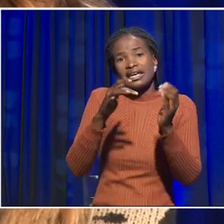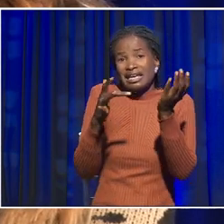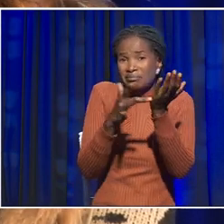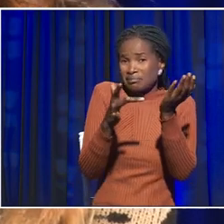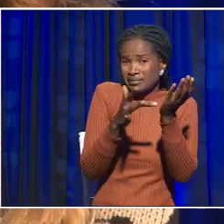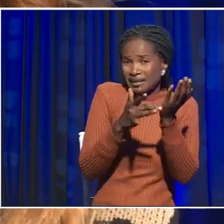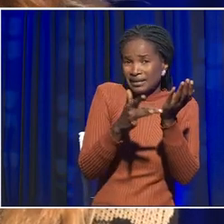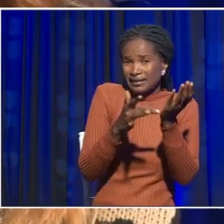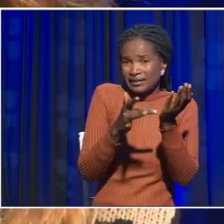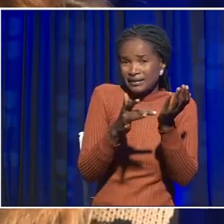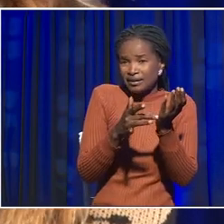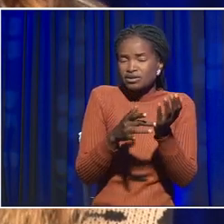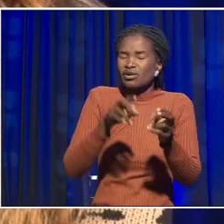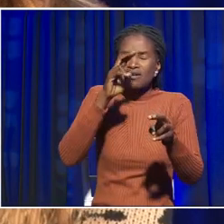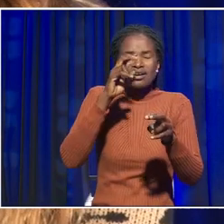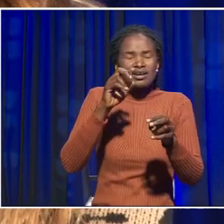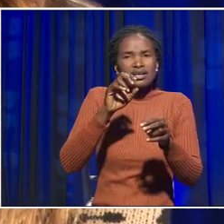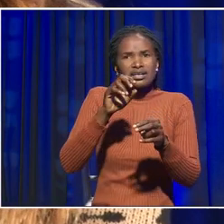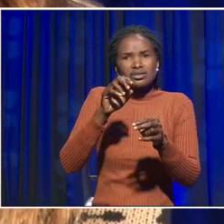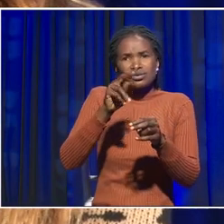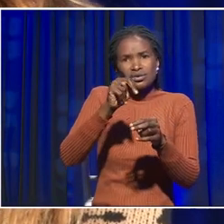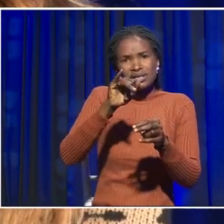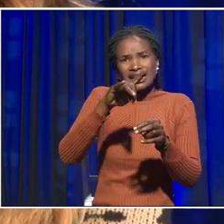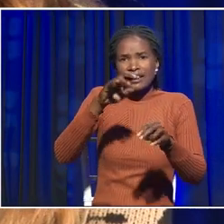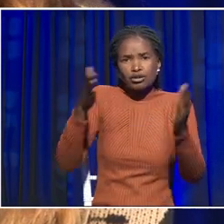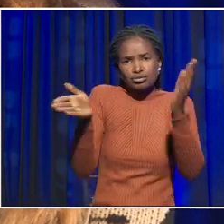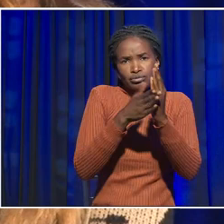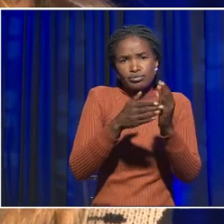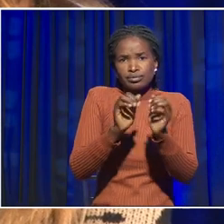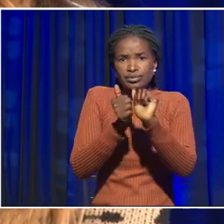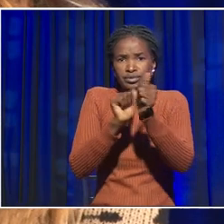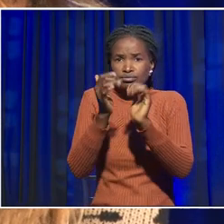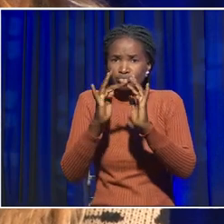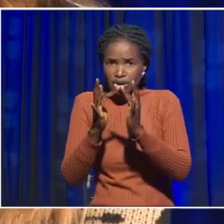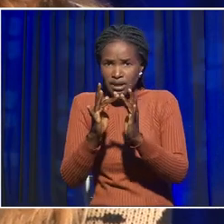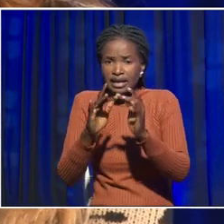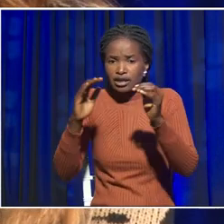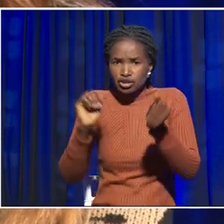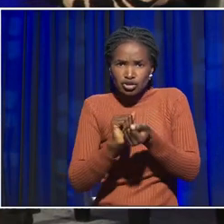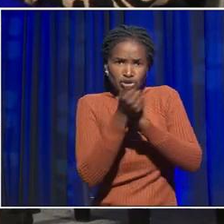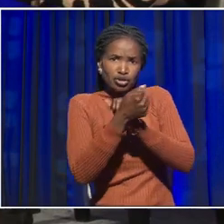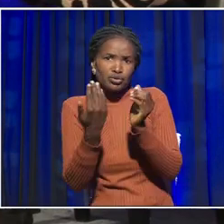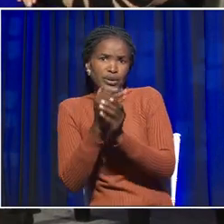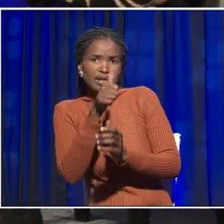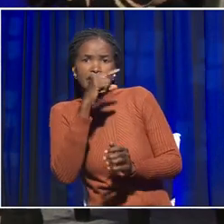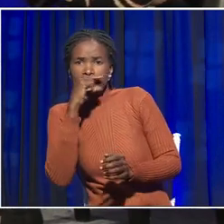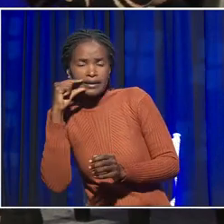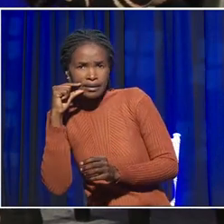that data. So they quickly had to shut down digital sport and actually renew it with another